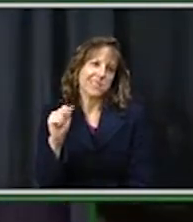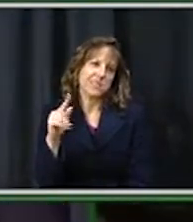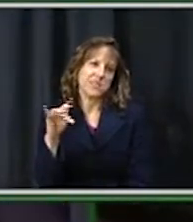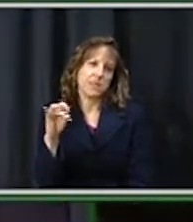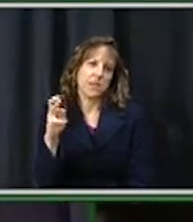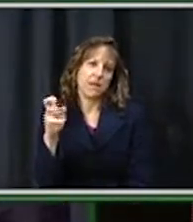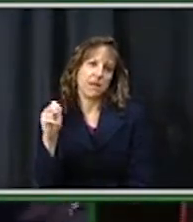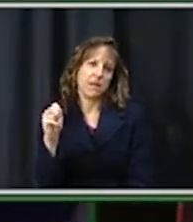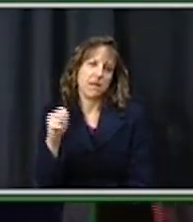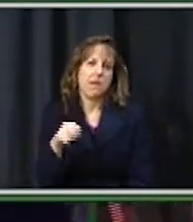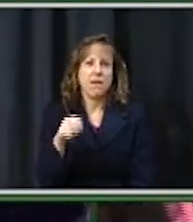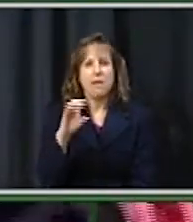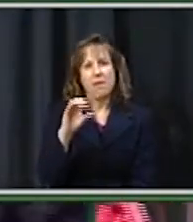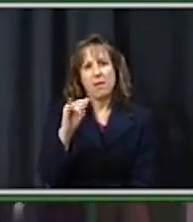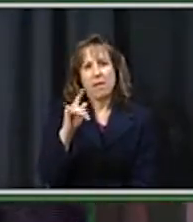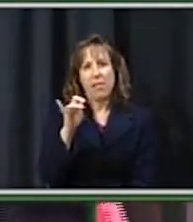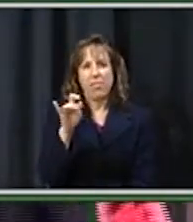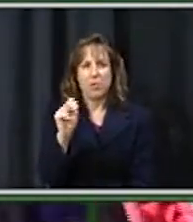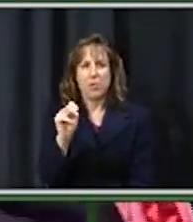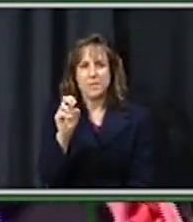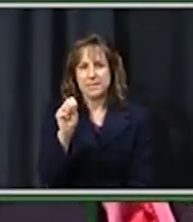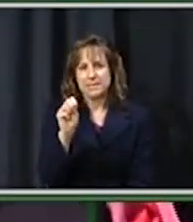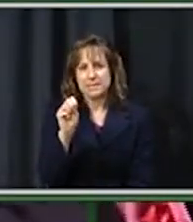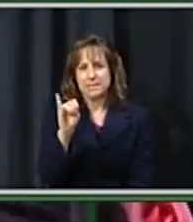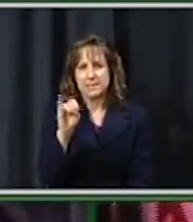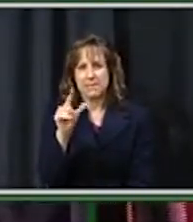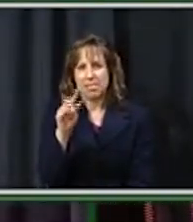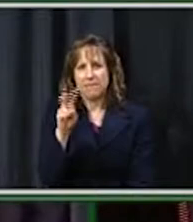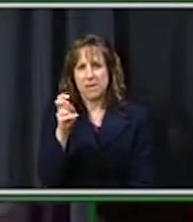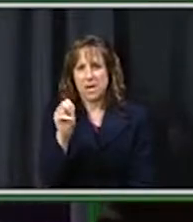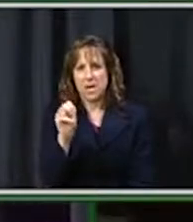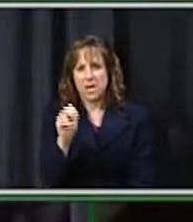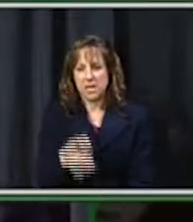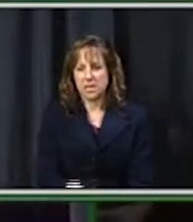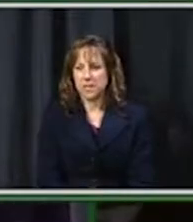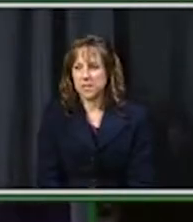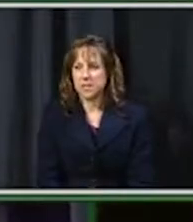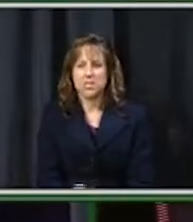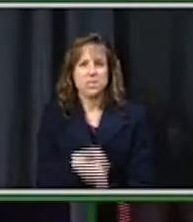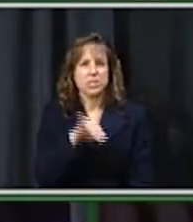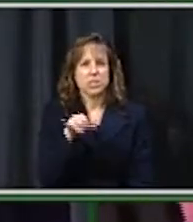Catherine Yelena Sylvan. James Volminski.